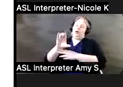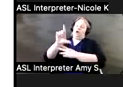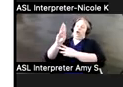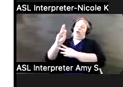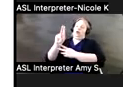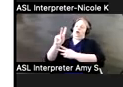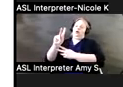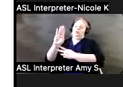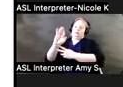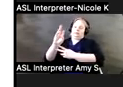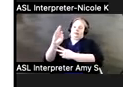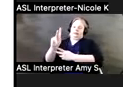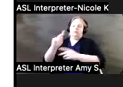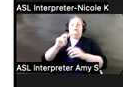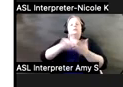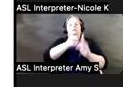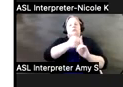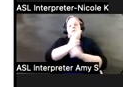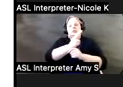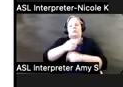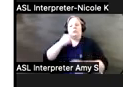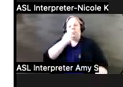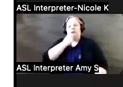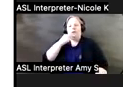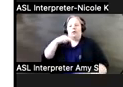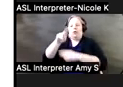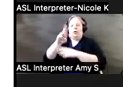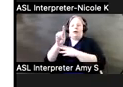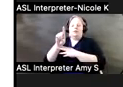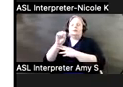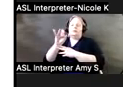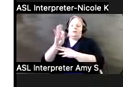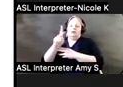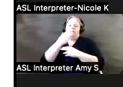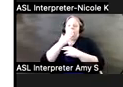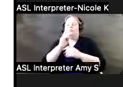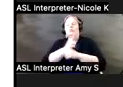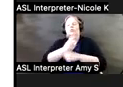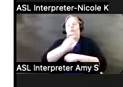to use his mouth, moving a joystick with his mouth and sipping and blowing into holes to play the video